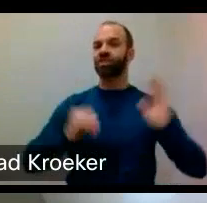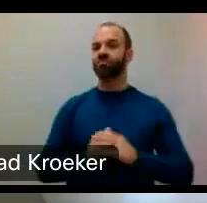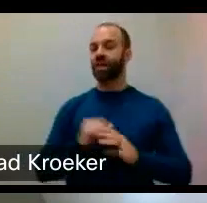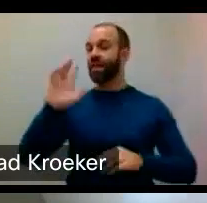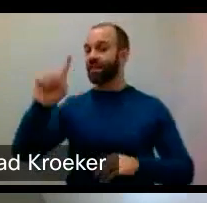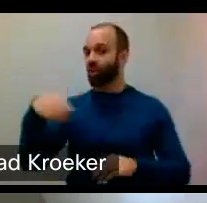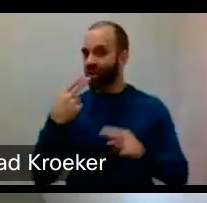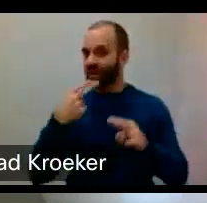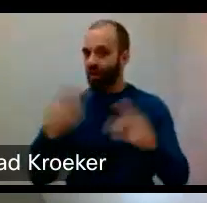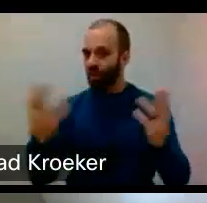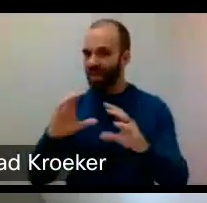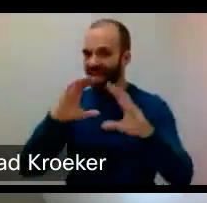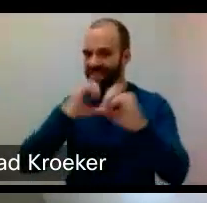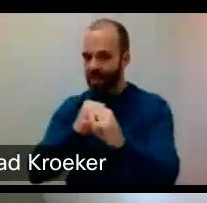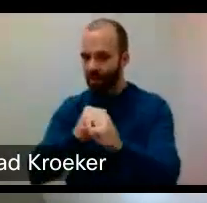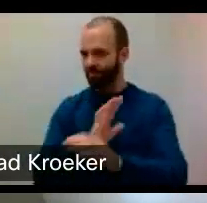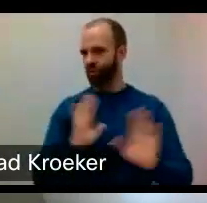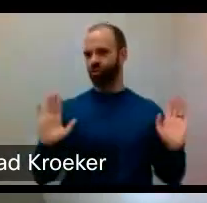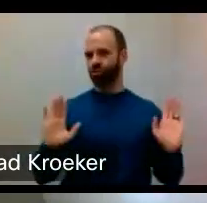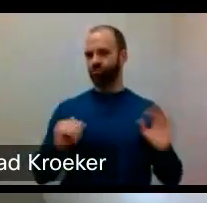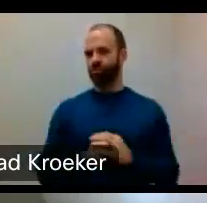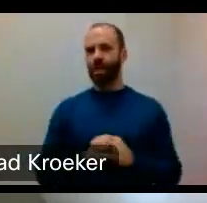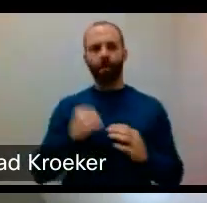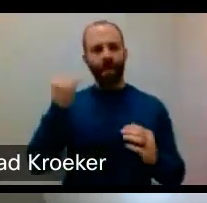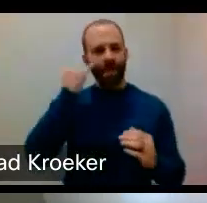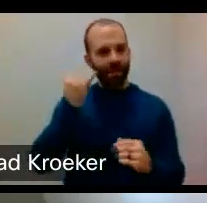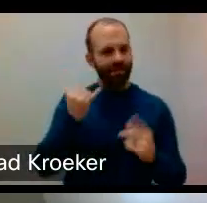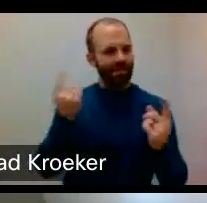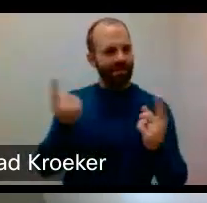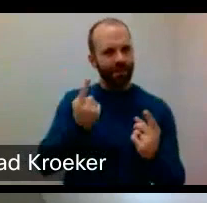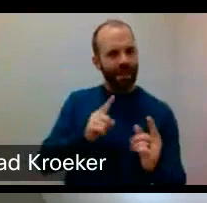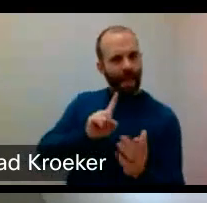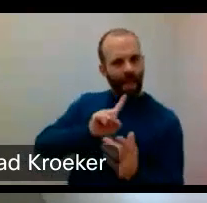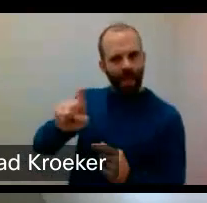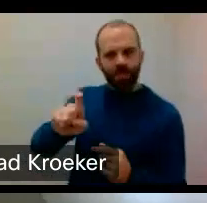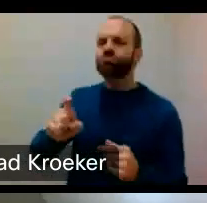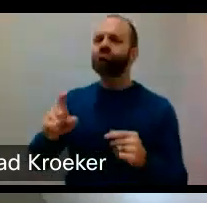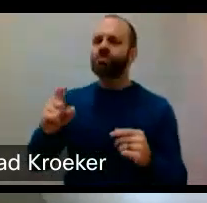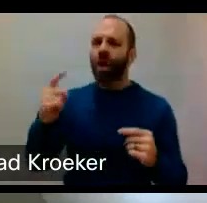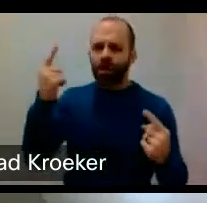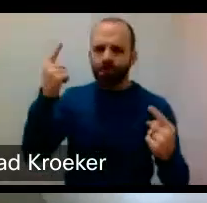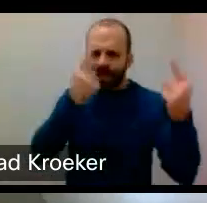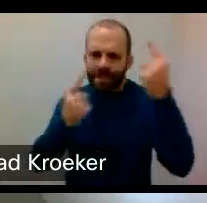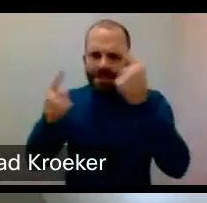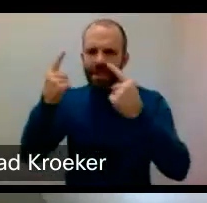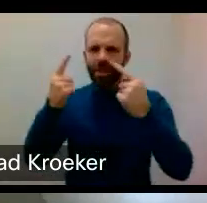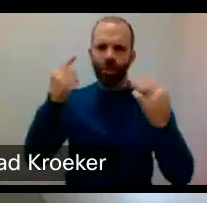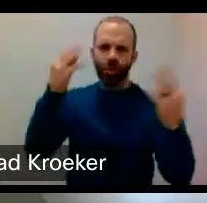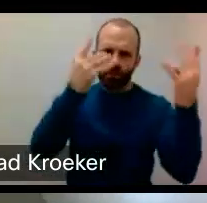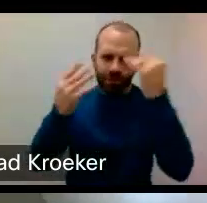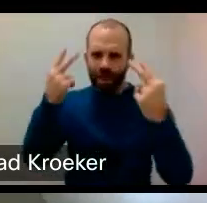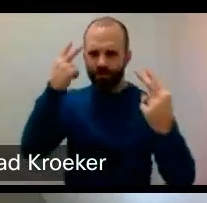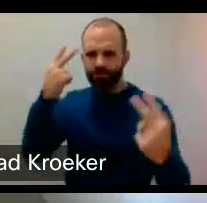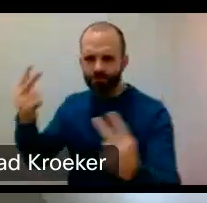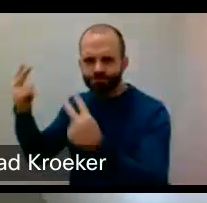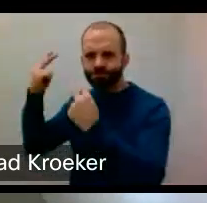summary. If you're being asked to reflect or discuss or consider or share your thoughts on a